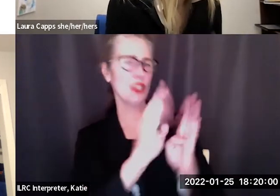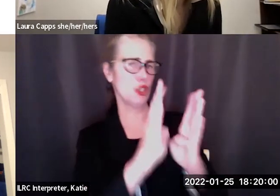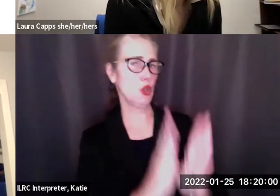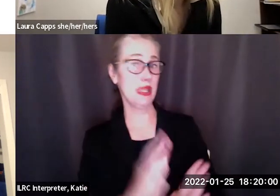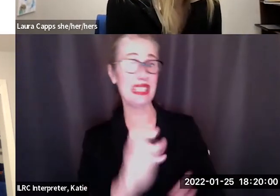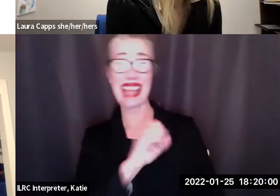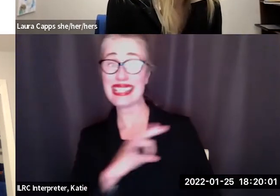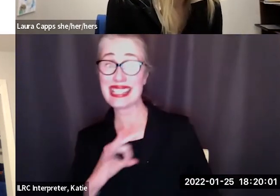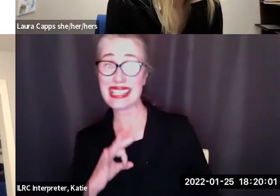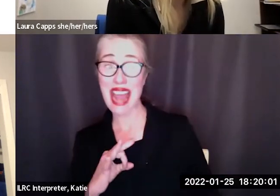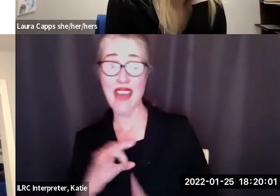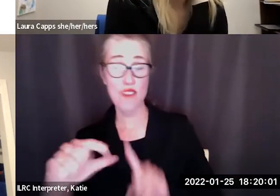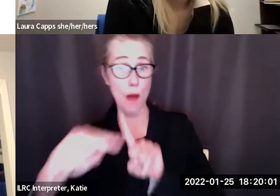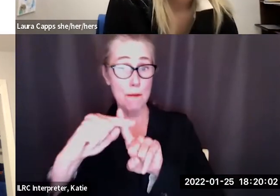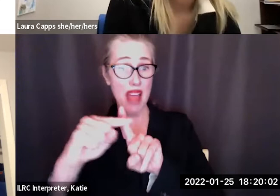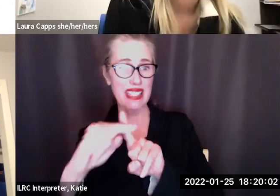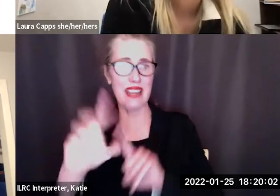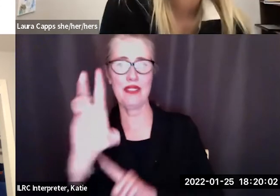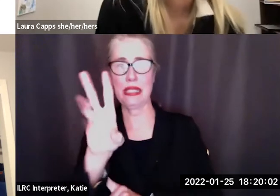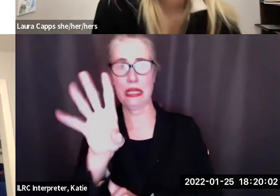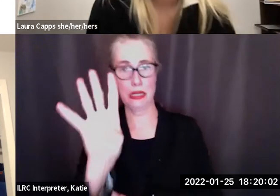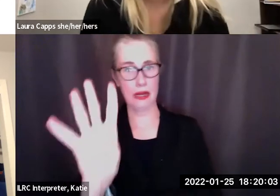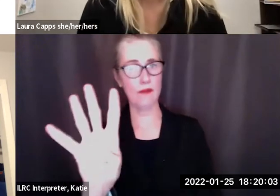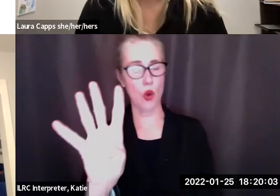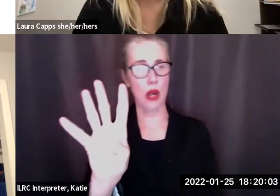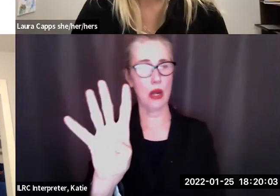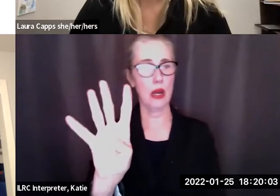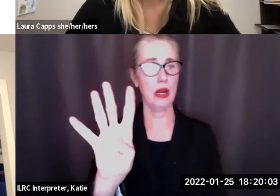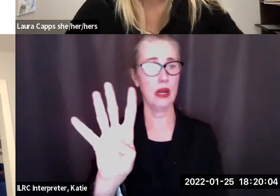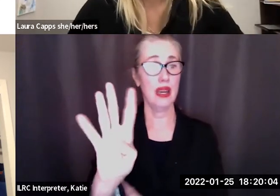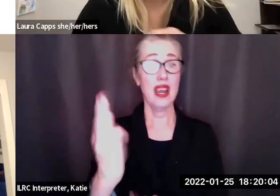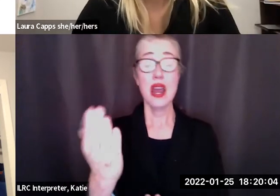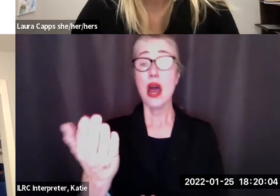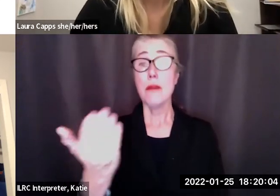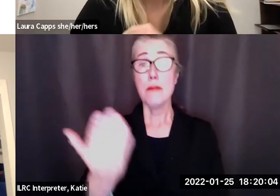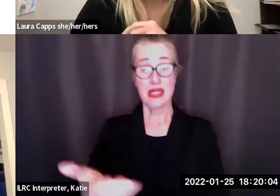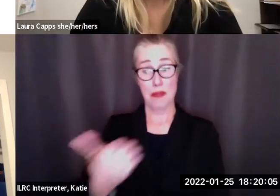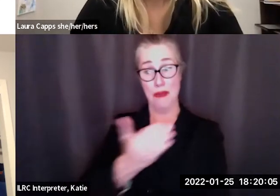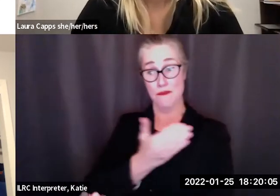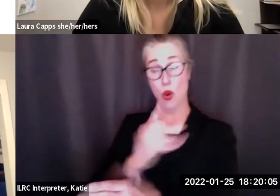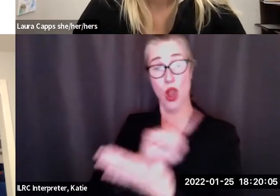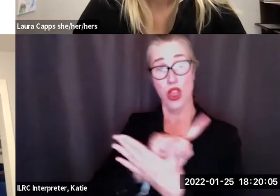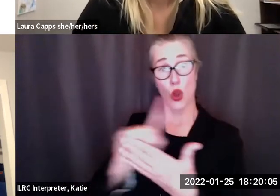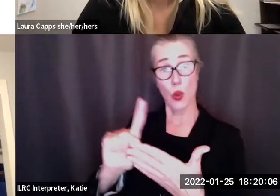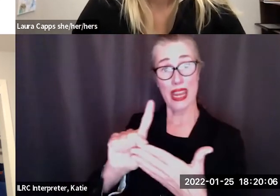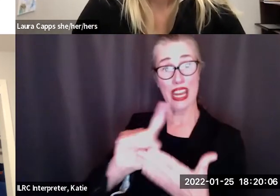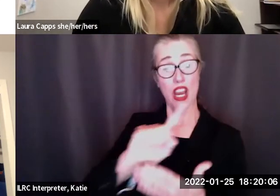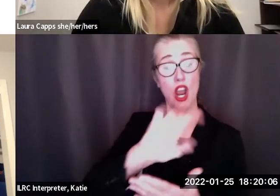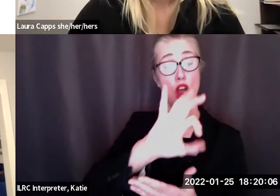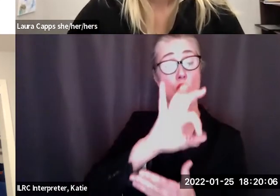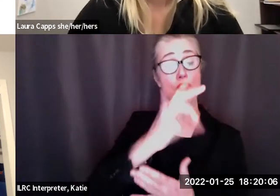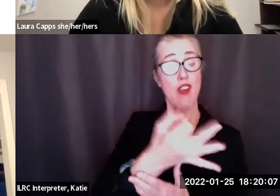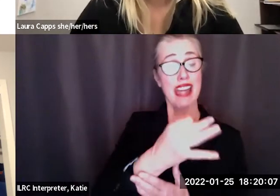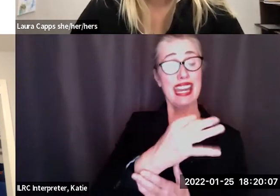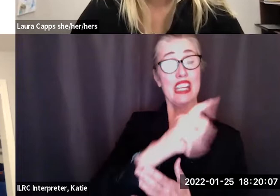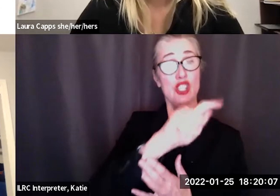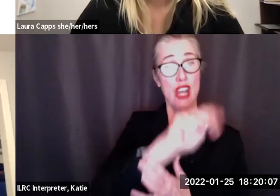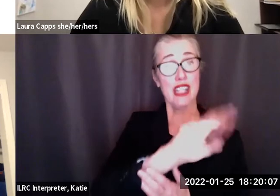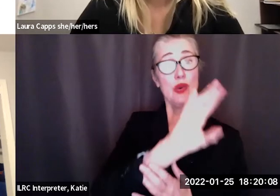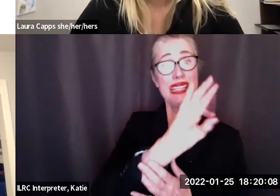was referring to was the previous week when we were doing screening that that friday of the 7th through thursday of the 13th